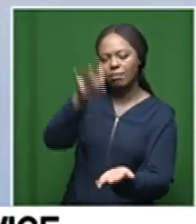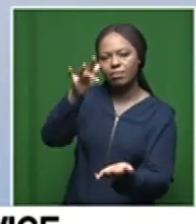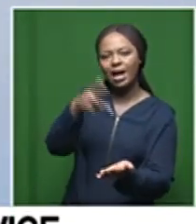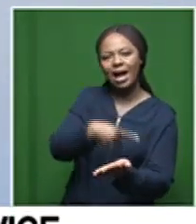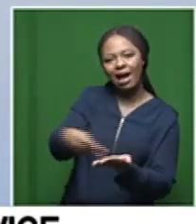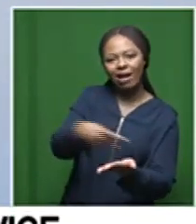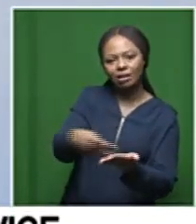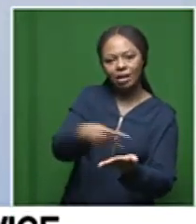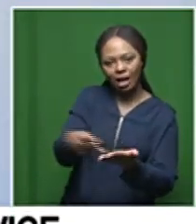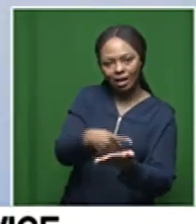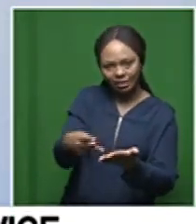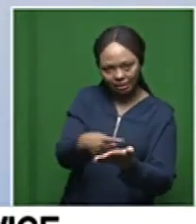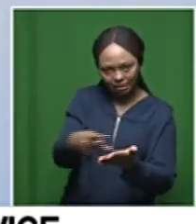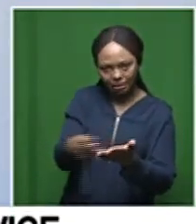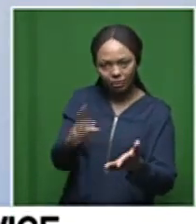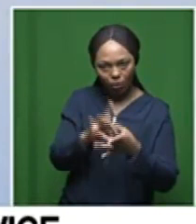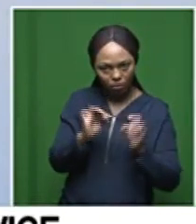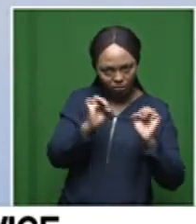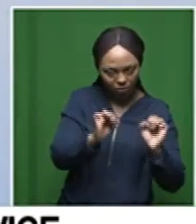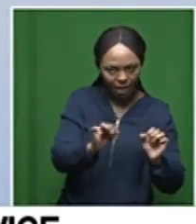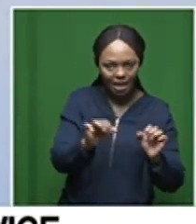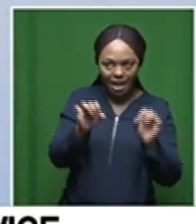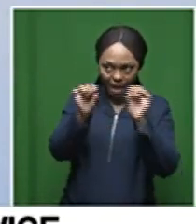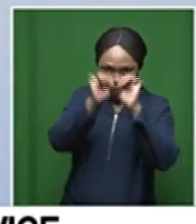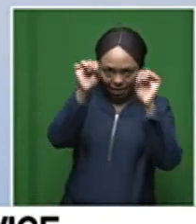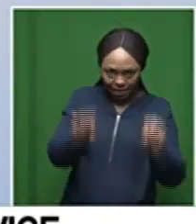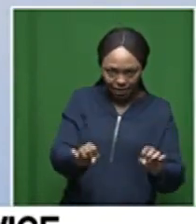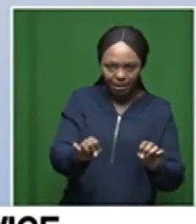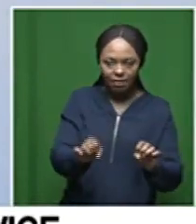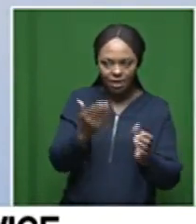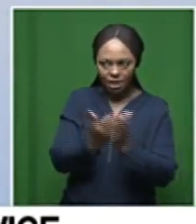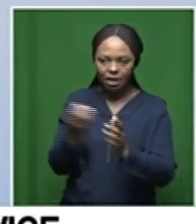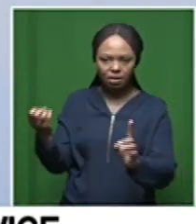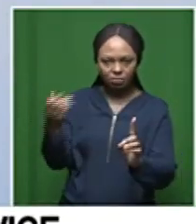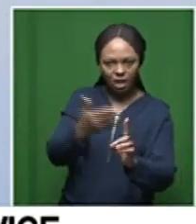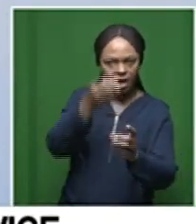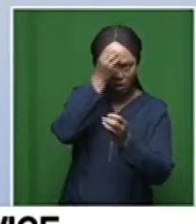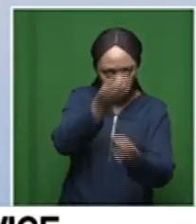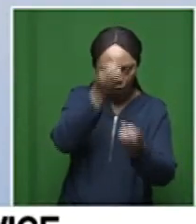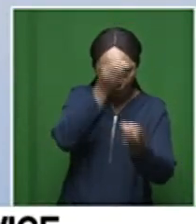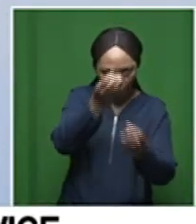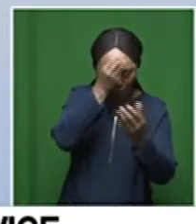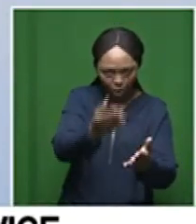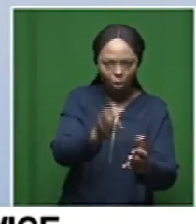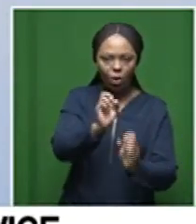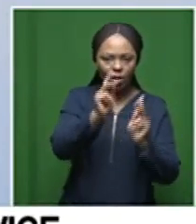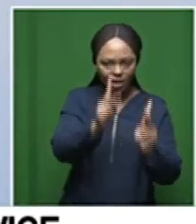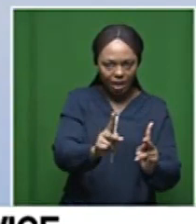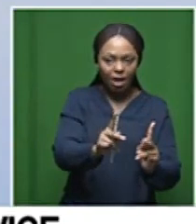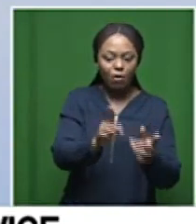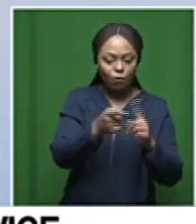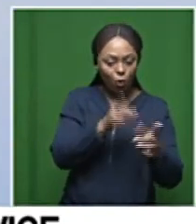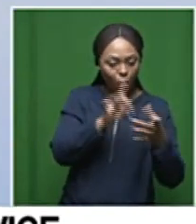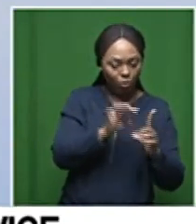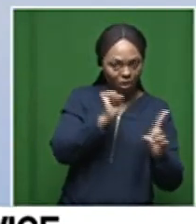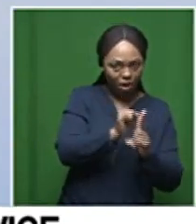address, your physical address, and our system will then give you information, will tell you which donation site is